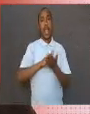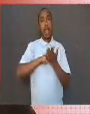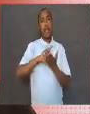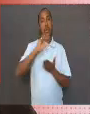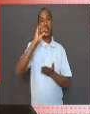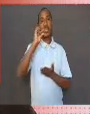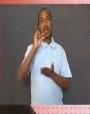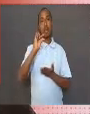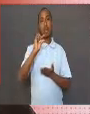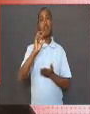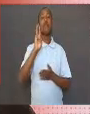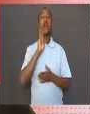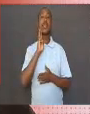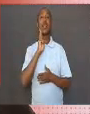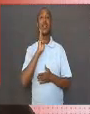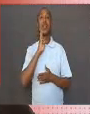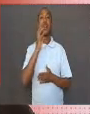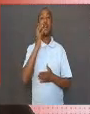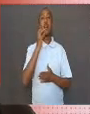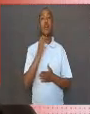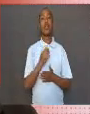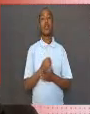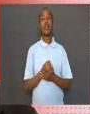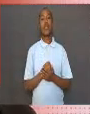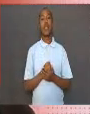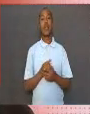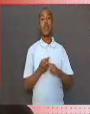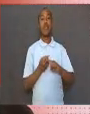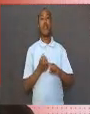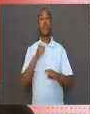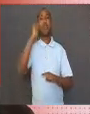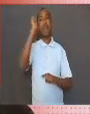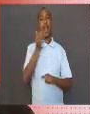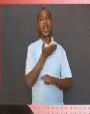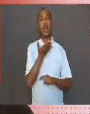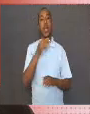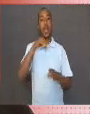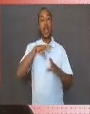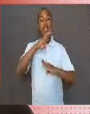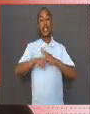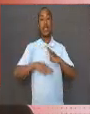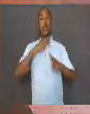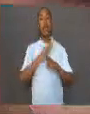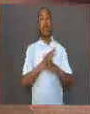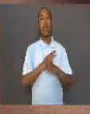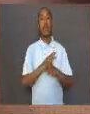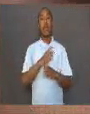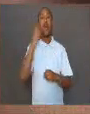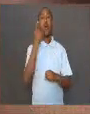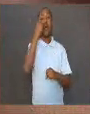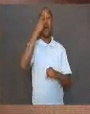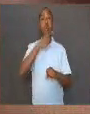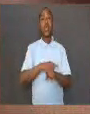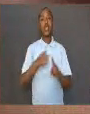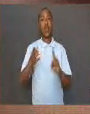a pure sample of water from anywhere in the world